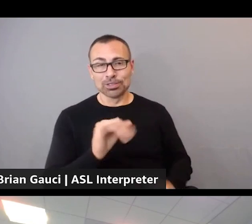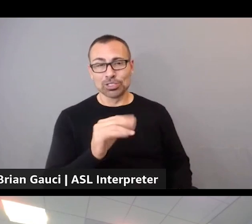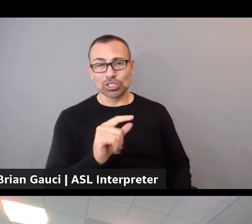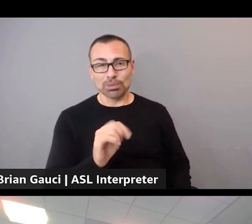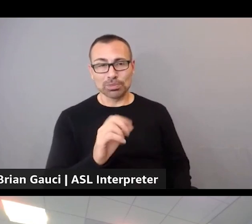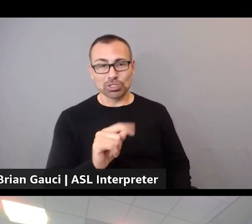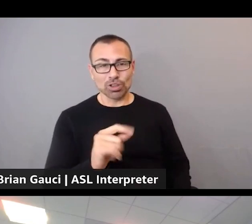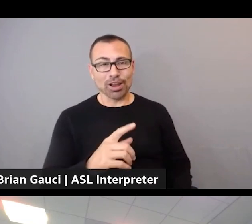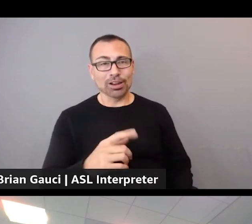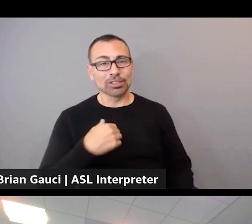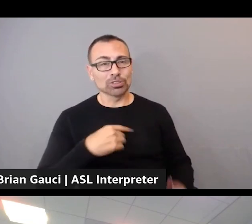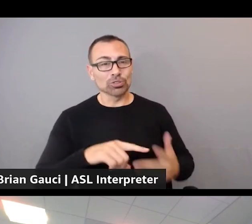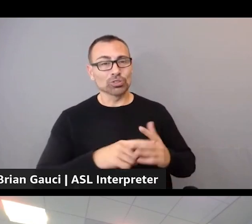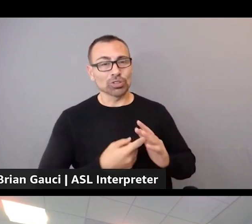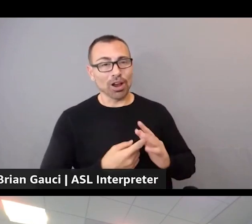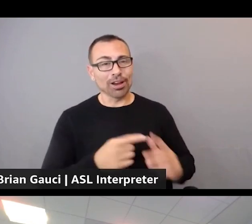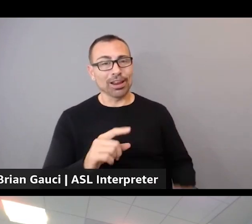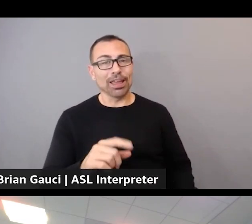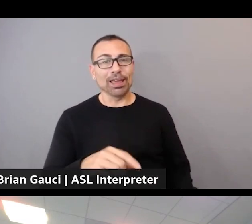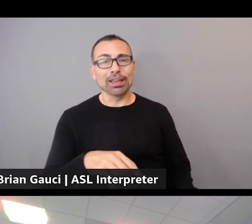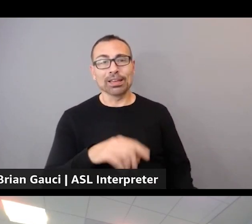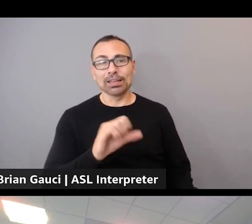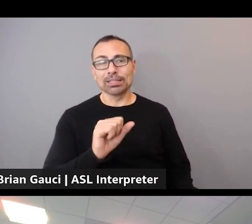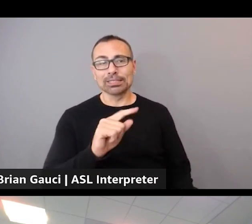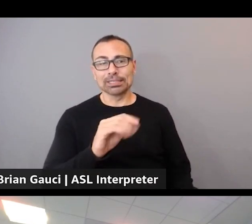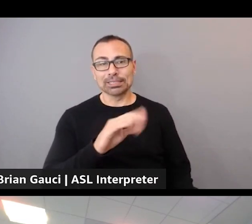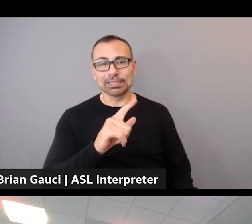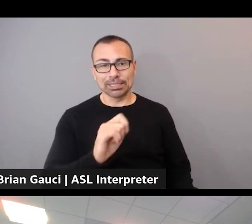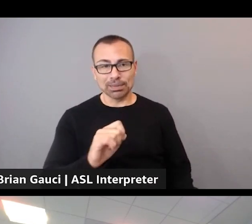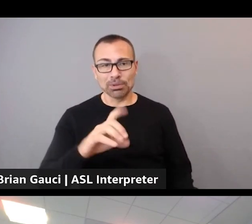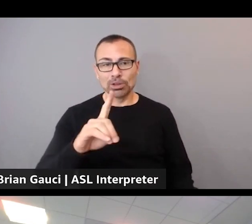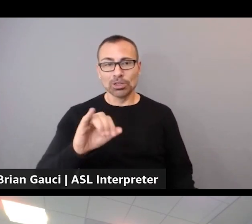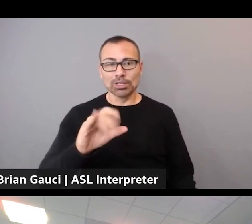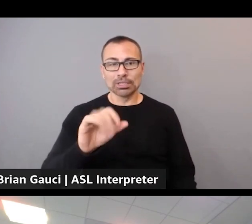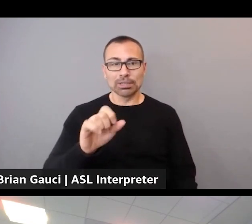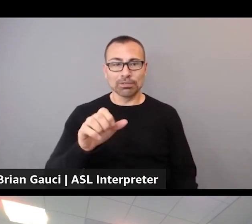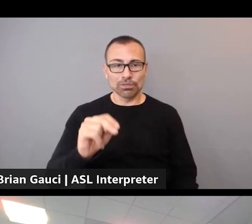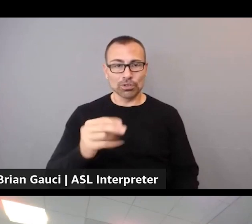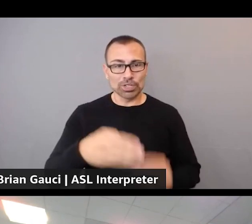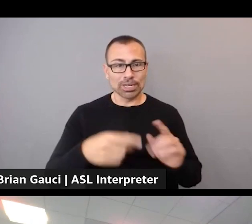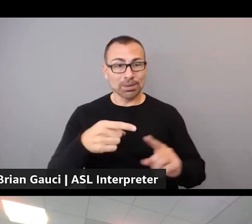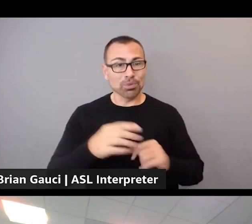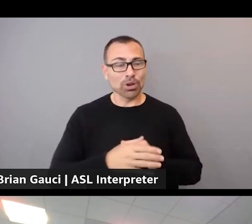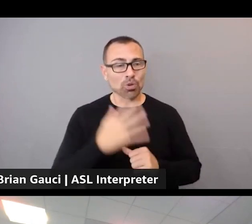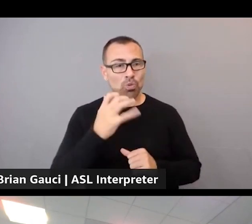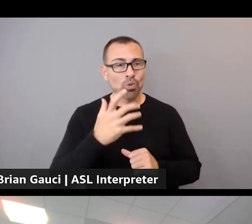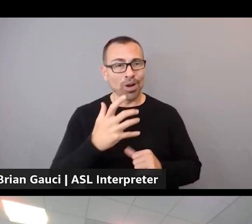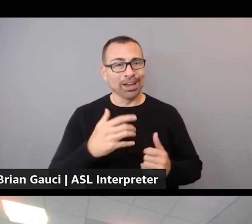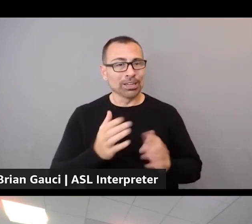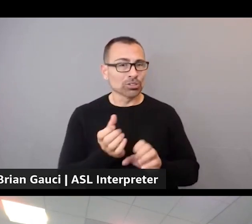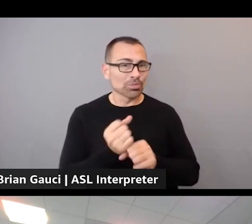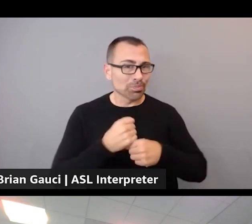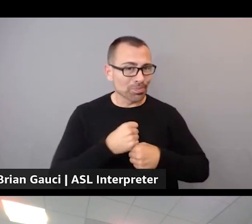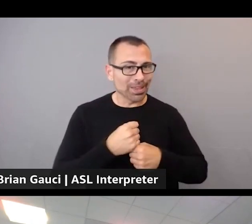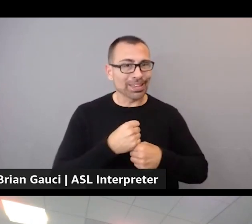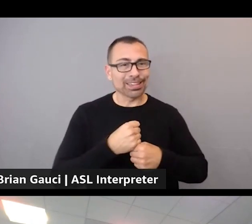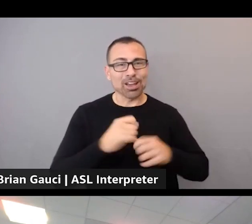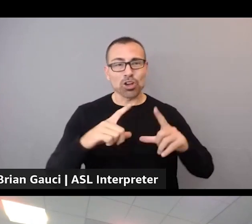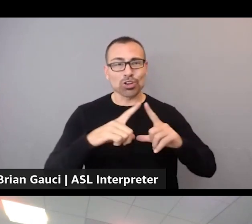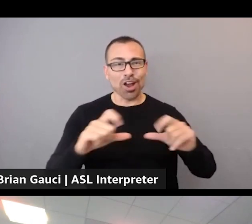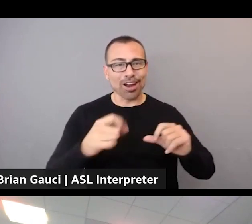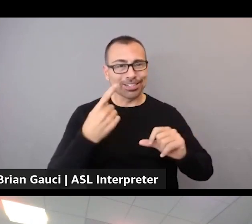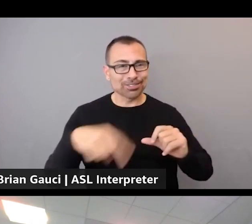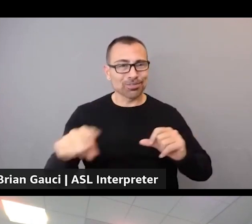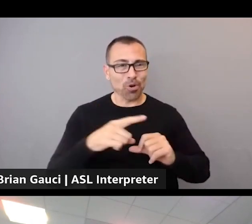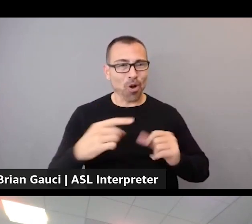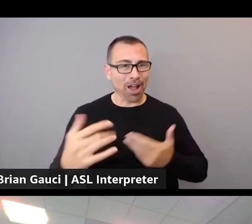Diffusion endpoint that I was then using to generate cards for a collectible card game. Oh, cool.